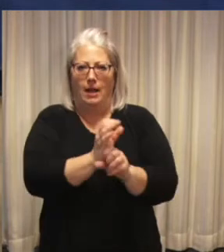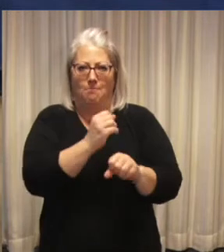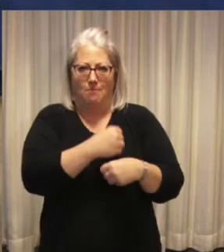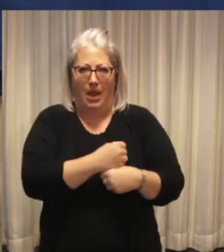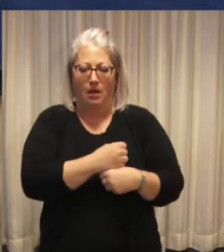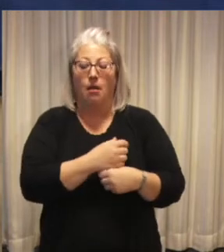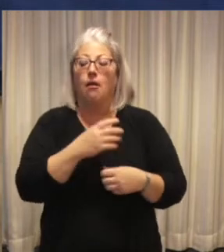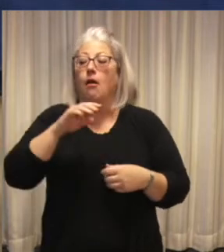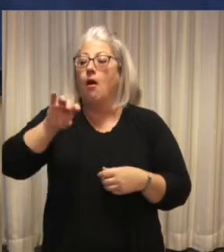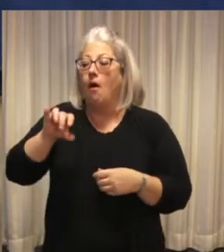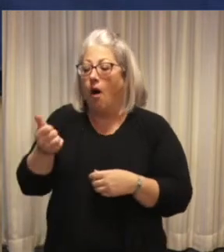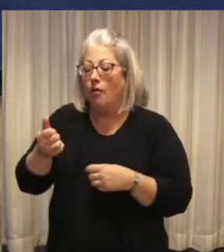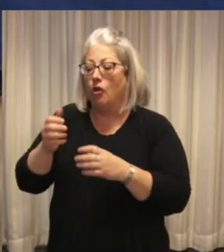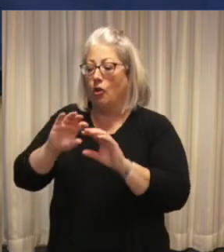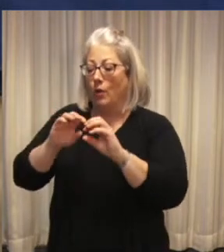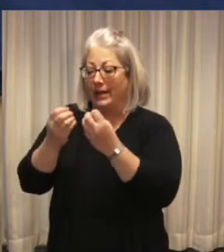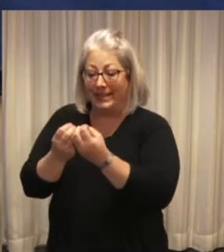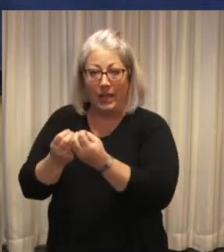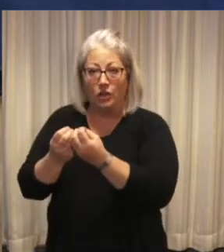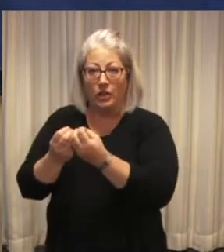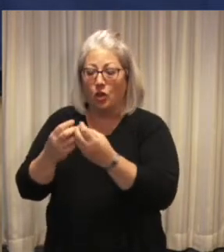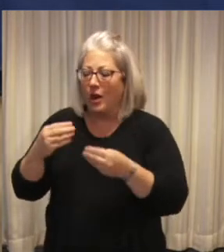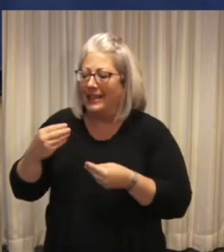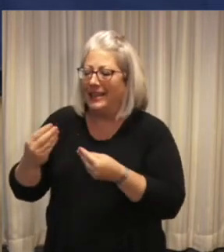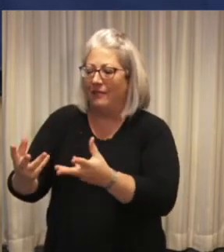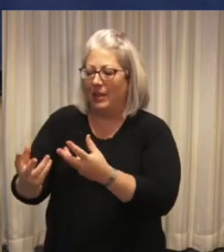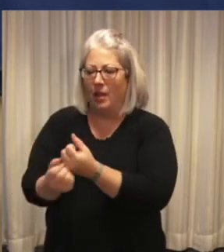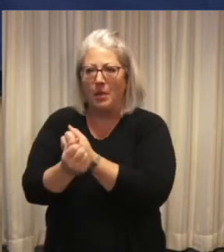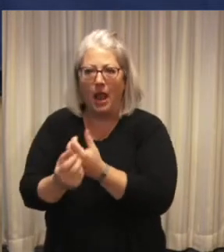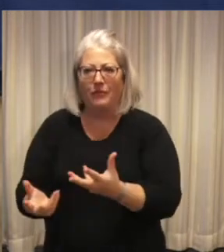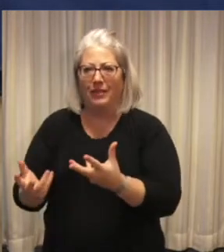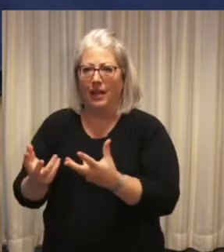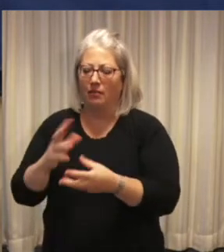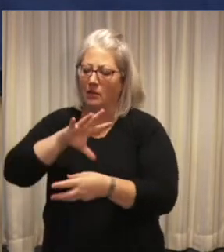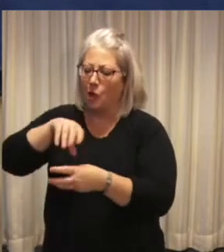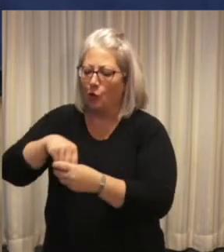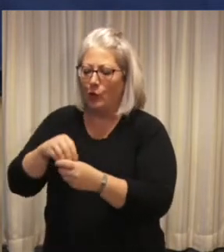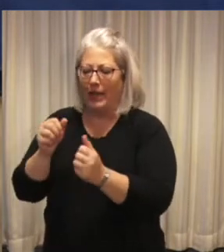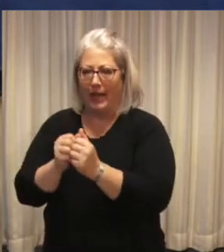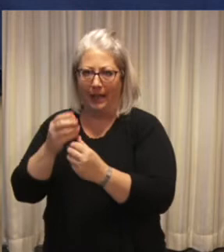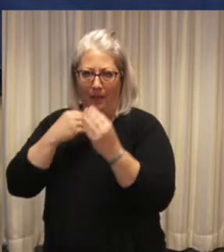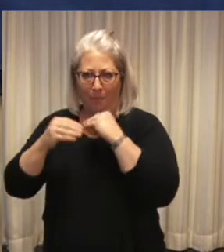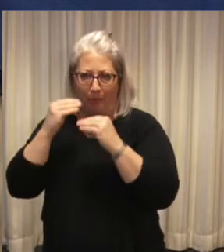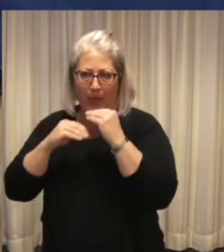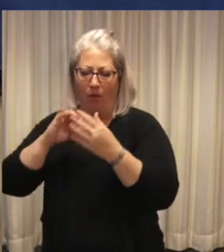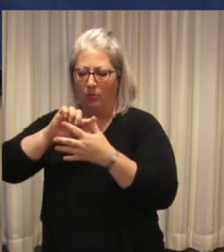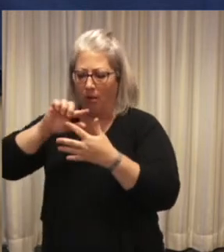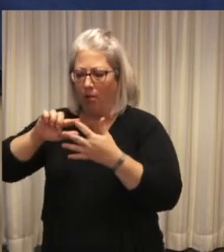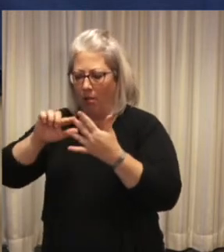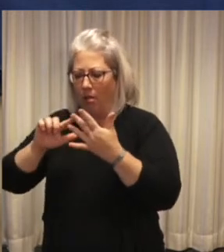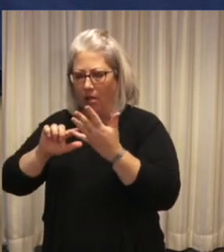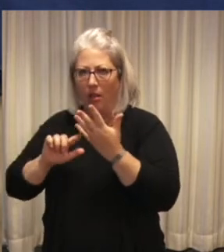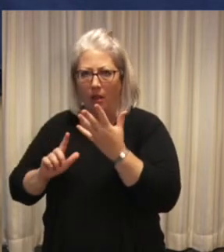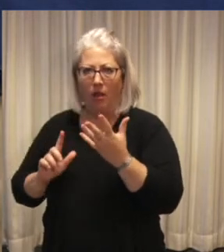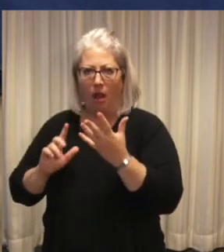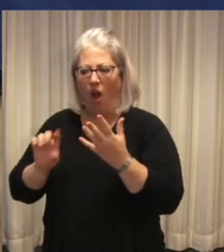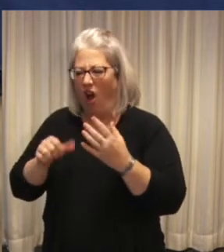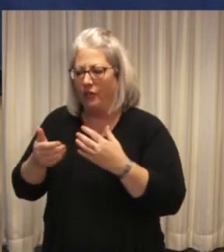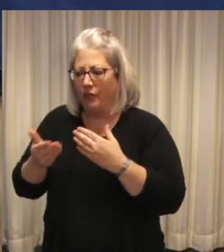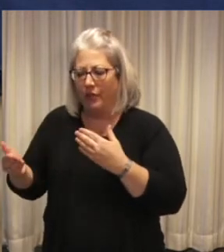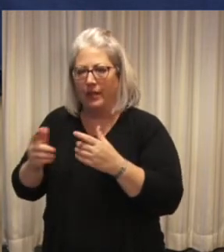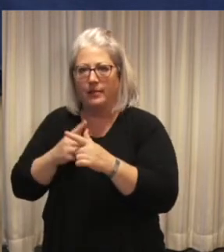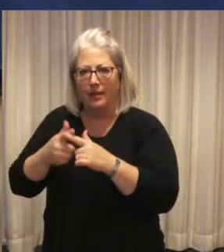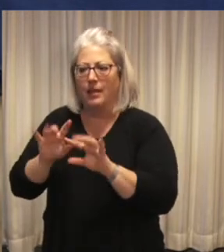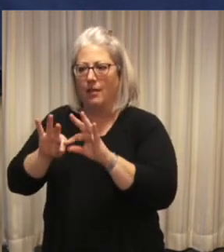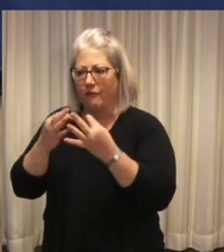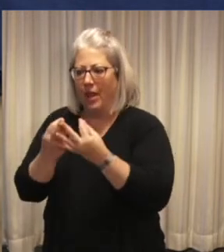meal for like the whole family. So that's we've been partnering and putting that information out and making sure that everyone knows where the other places they